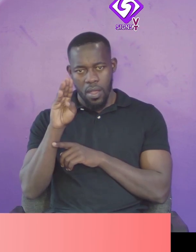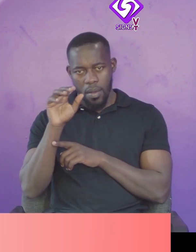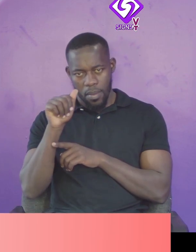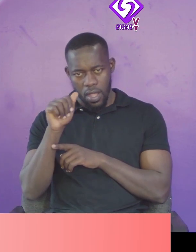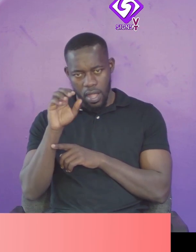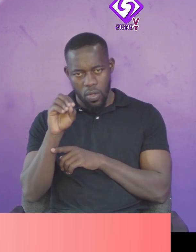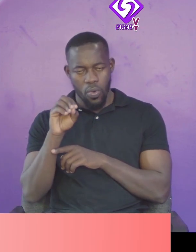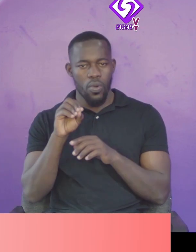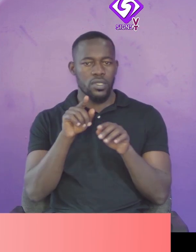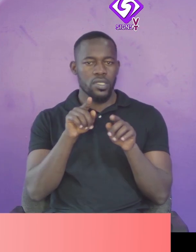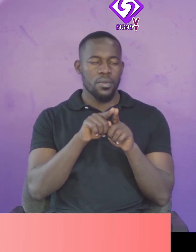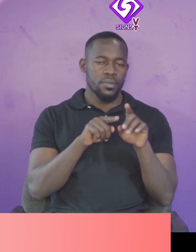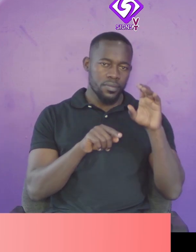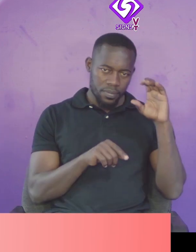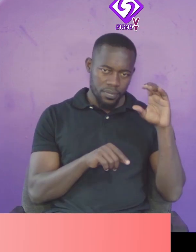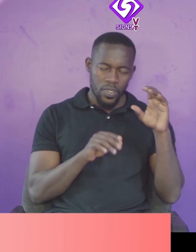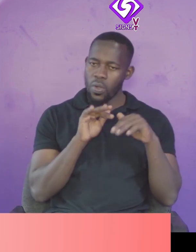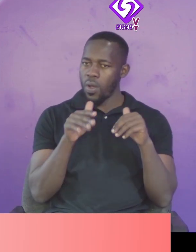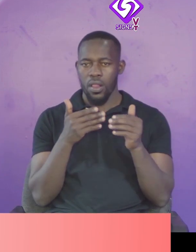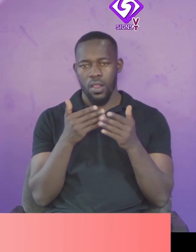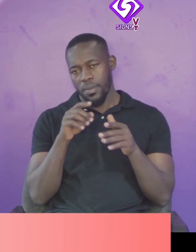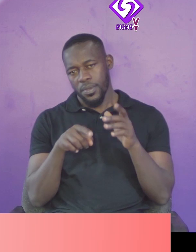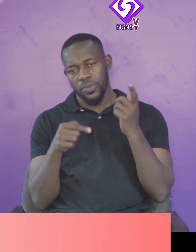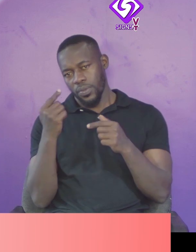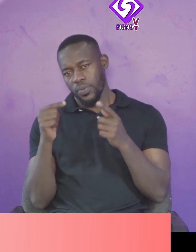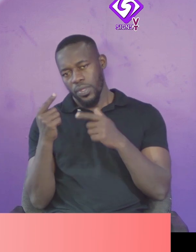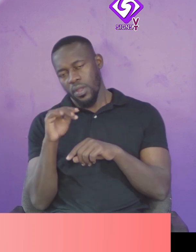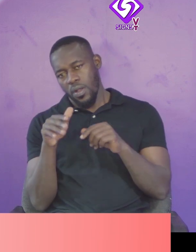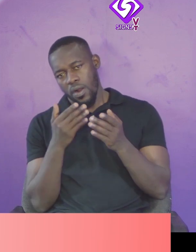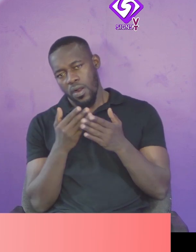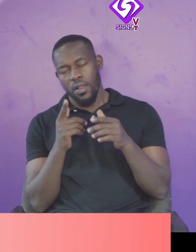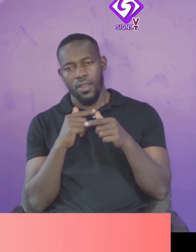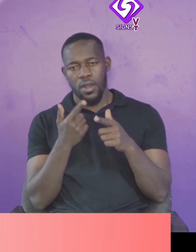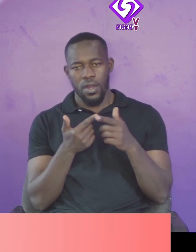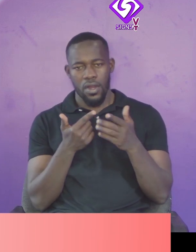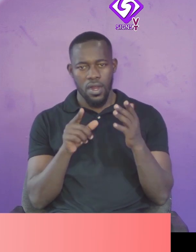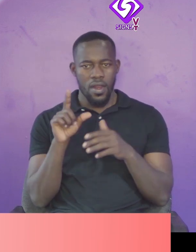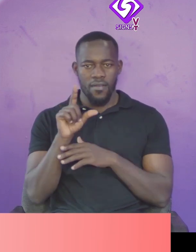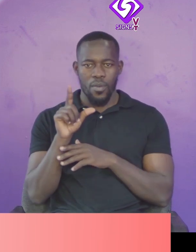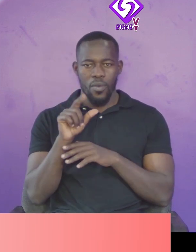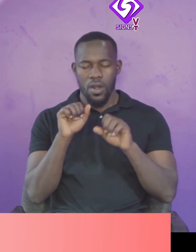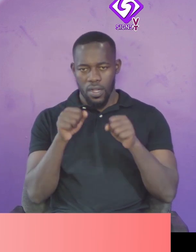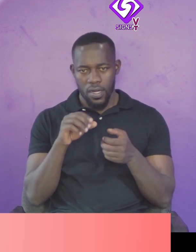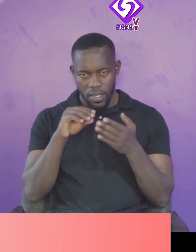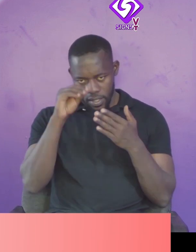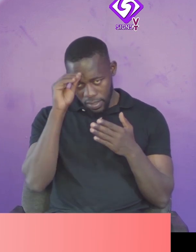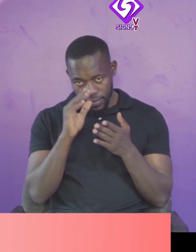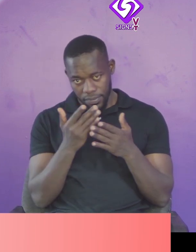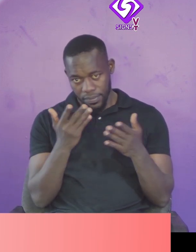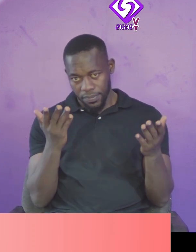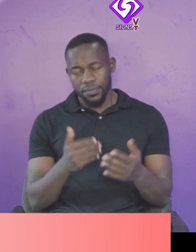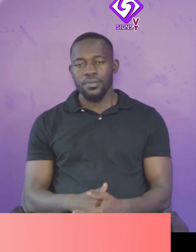is all ours. We are winning a quadruple this season so that the likes of Liverpool can learn from us. I wish.